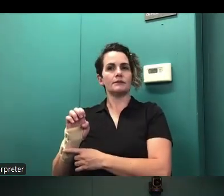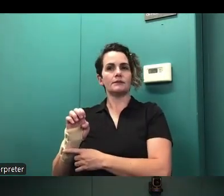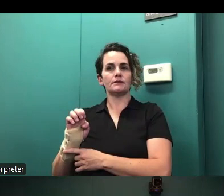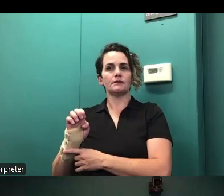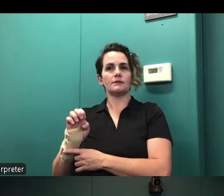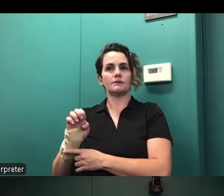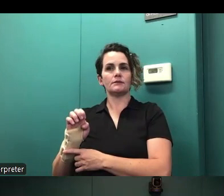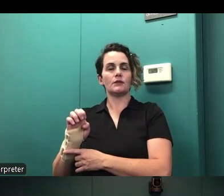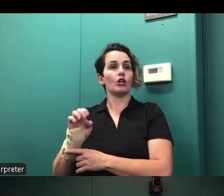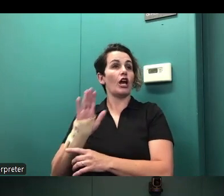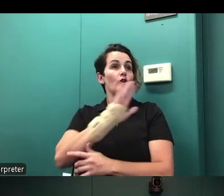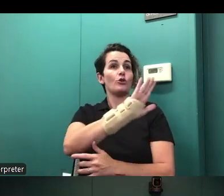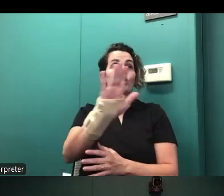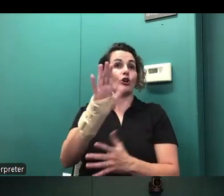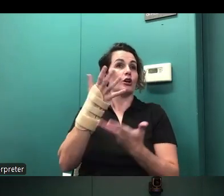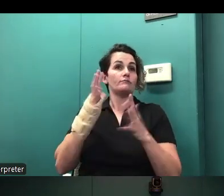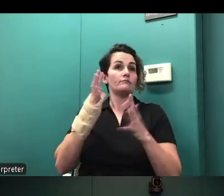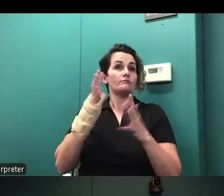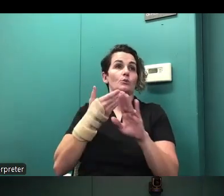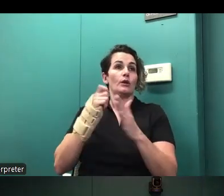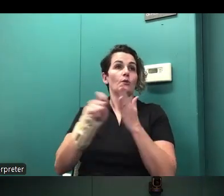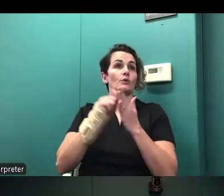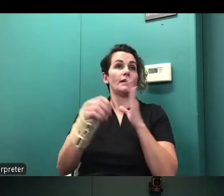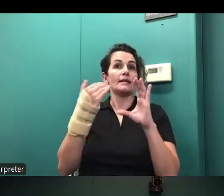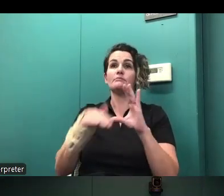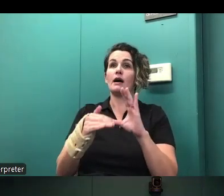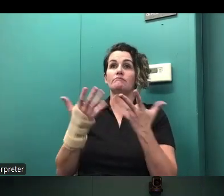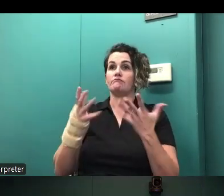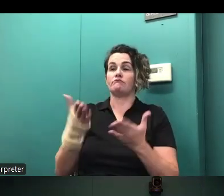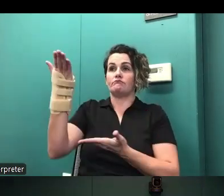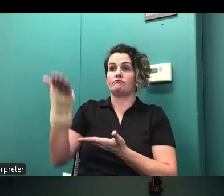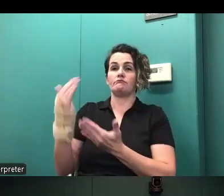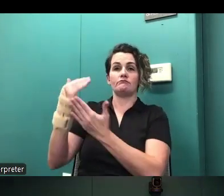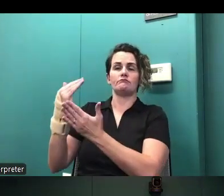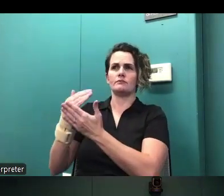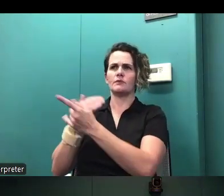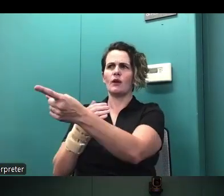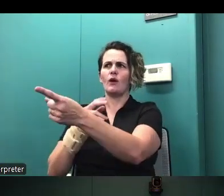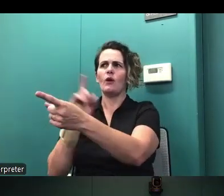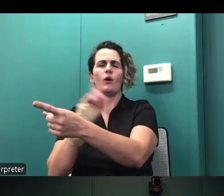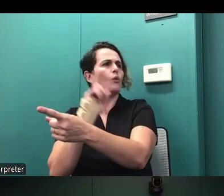Wow. Her templates are there. Yeah,